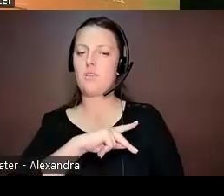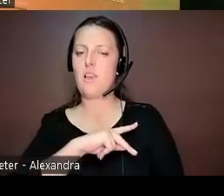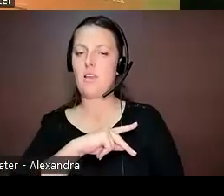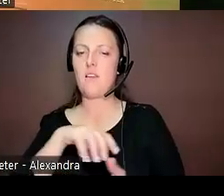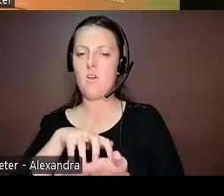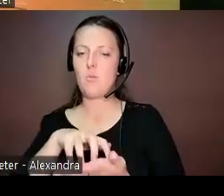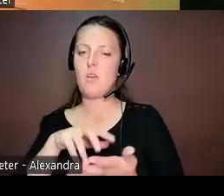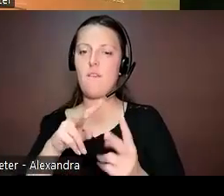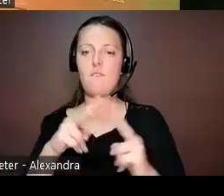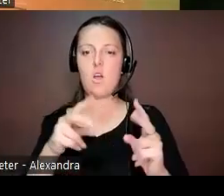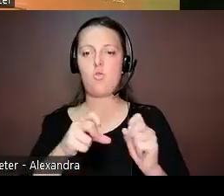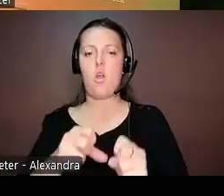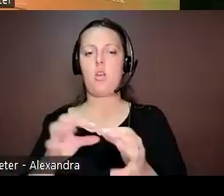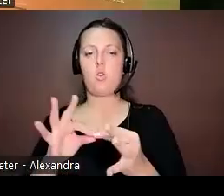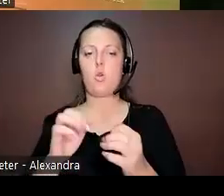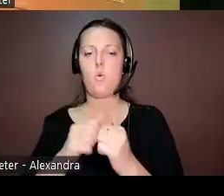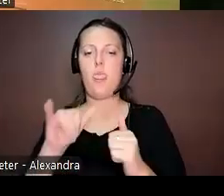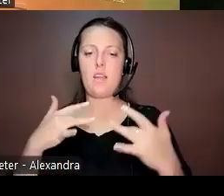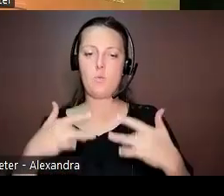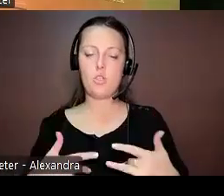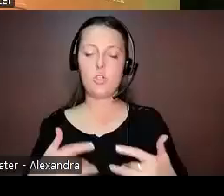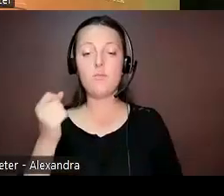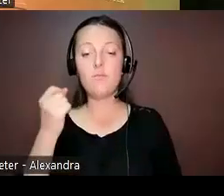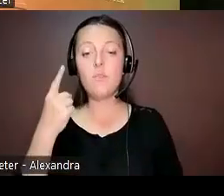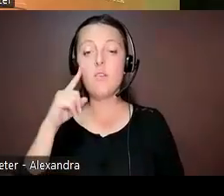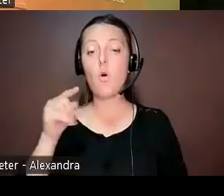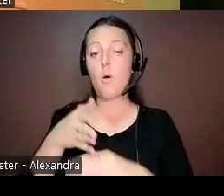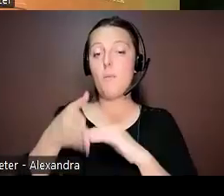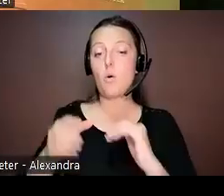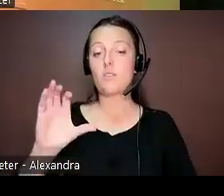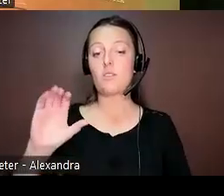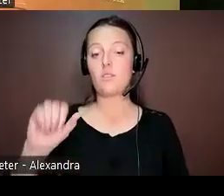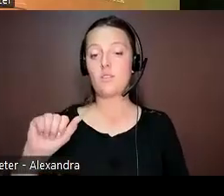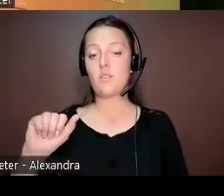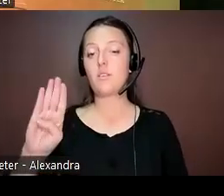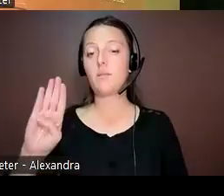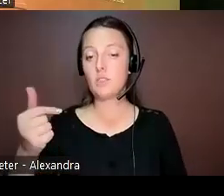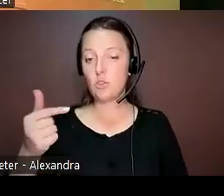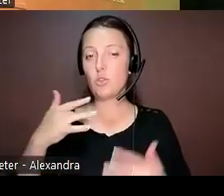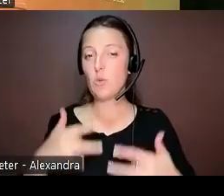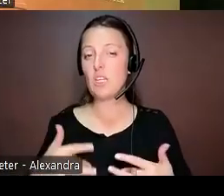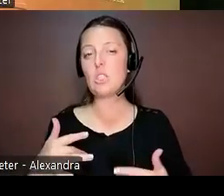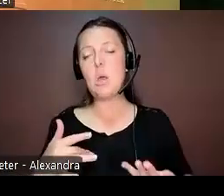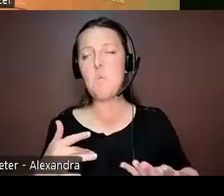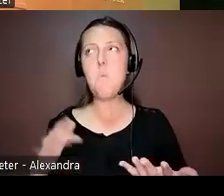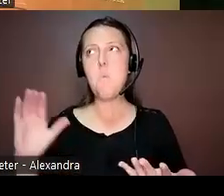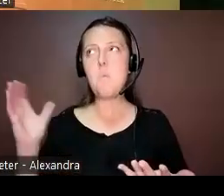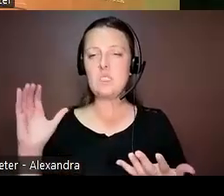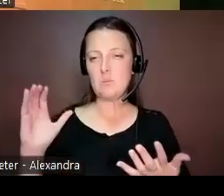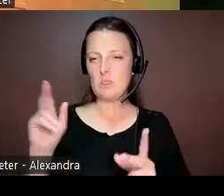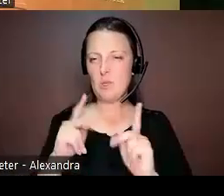within our sample, it's more like people going through really hard stress and they have a